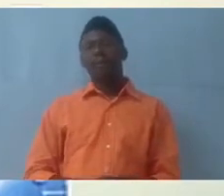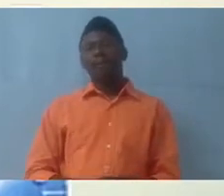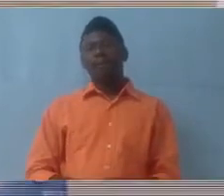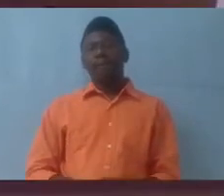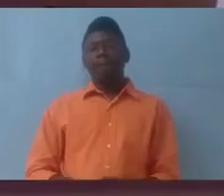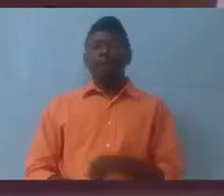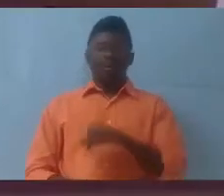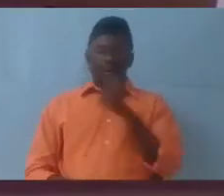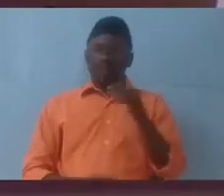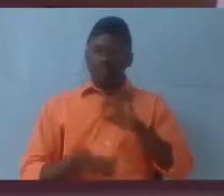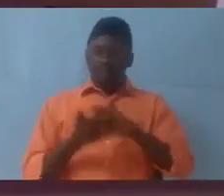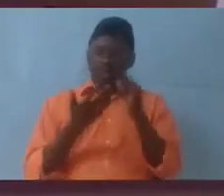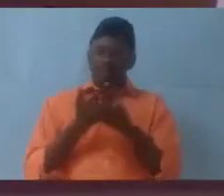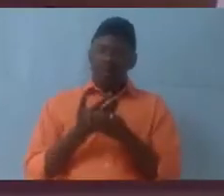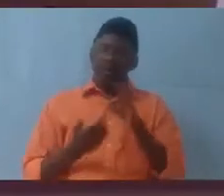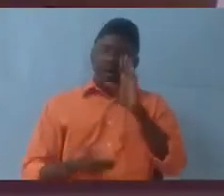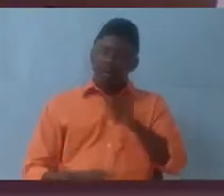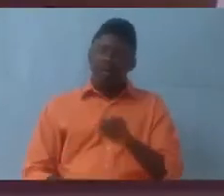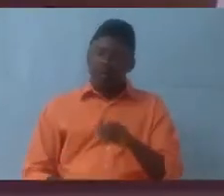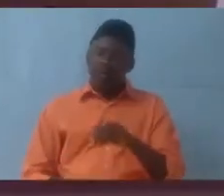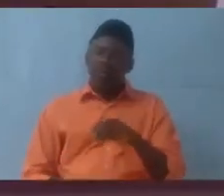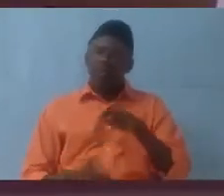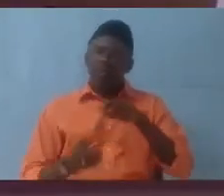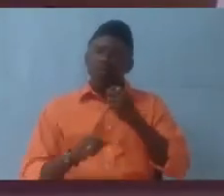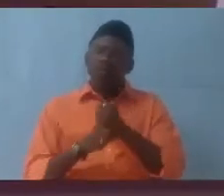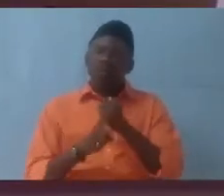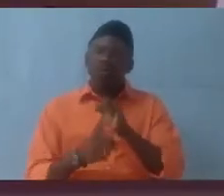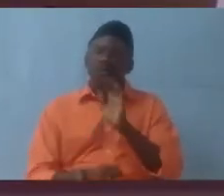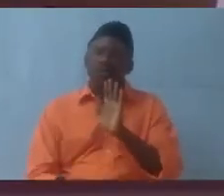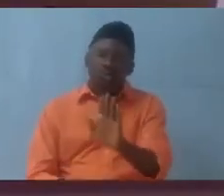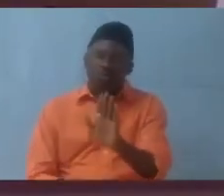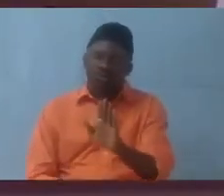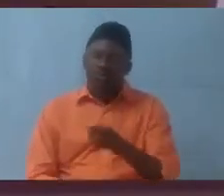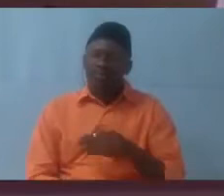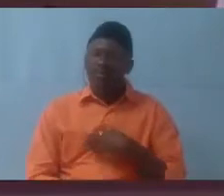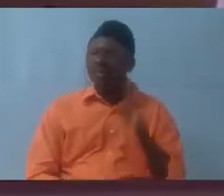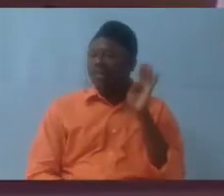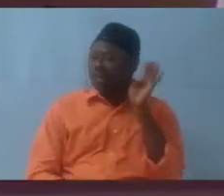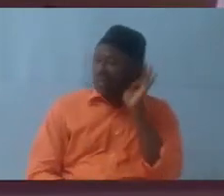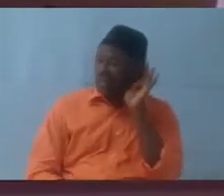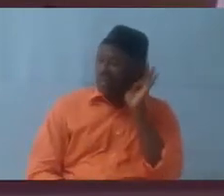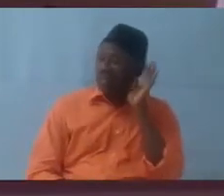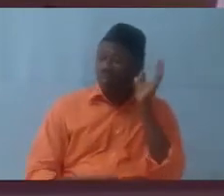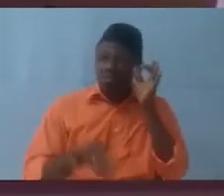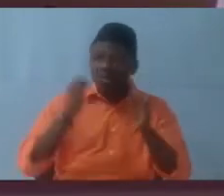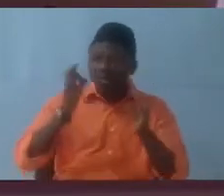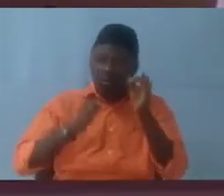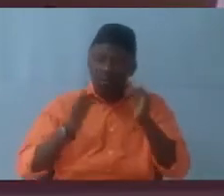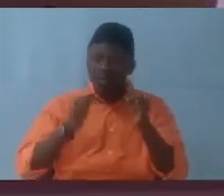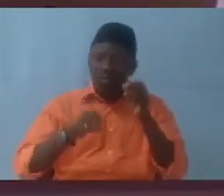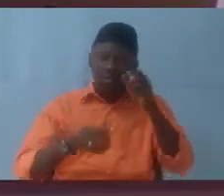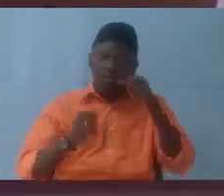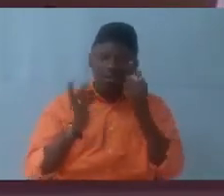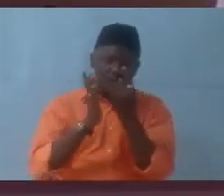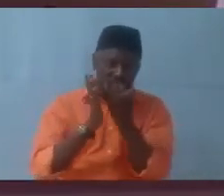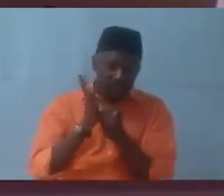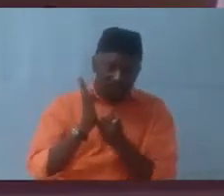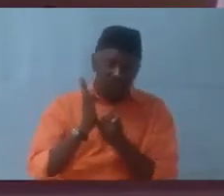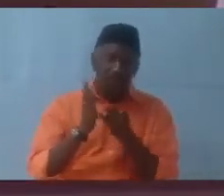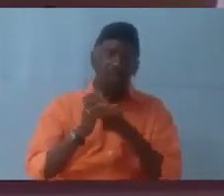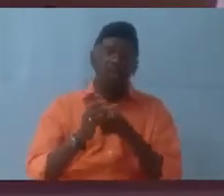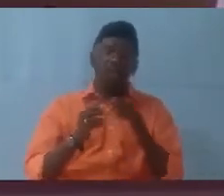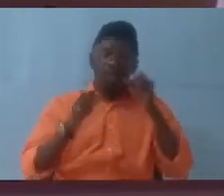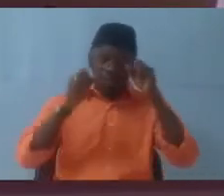that the transfer was done to stop you from listening to cases that the government had an interest in.